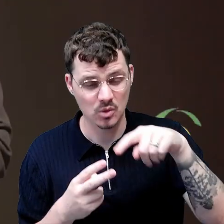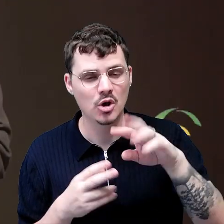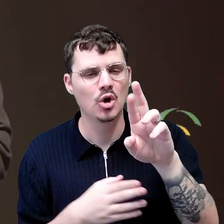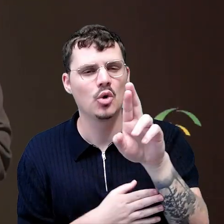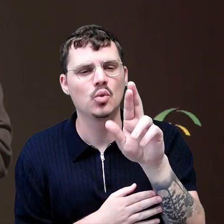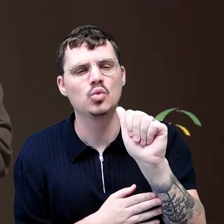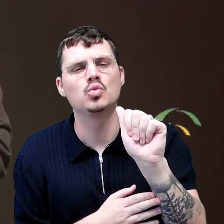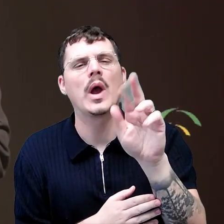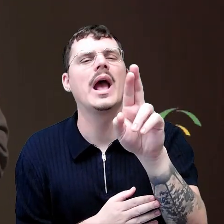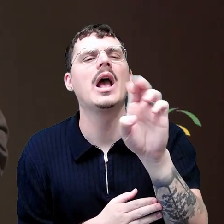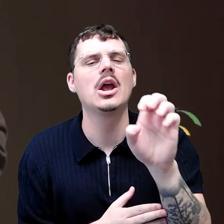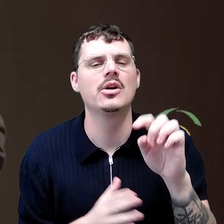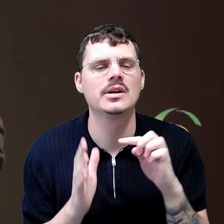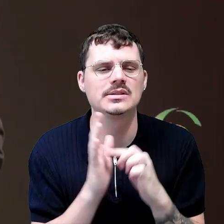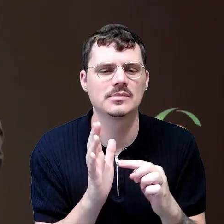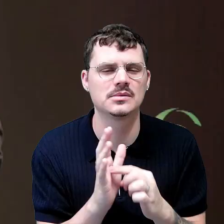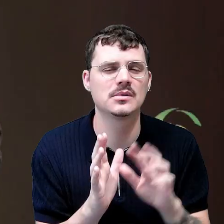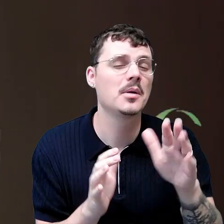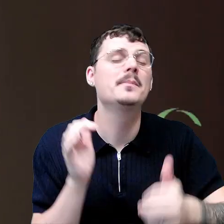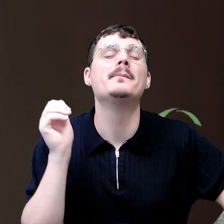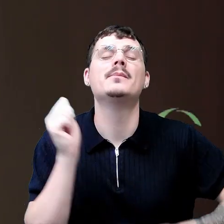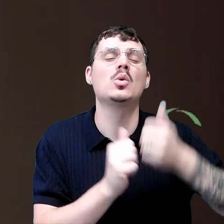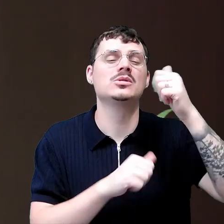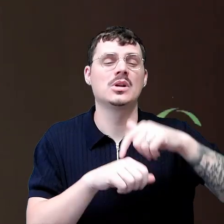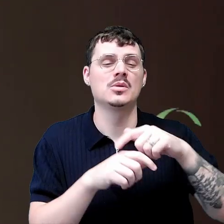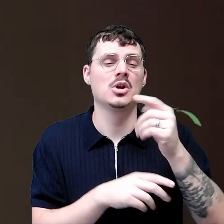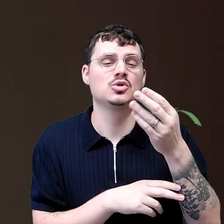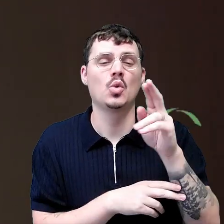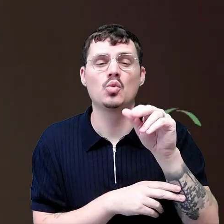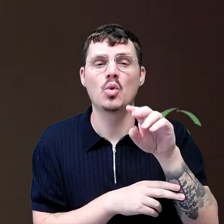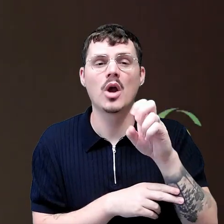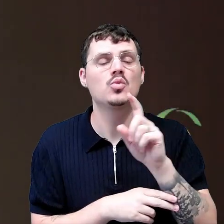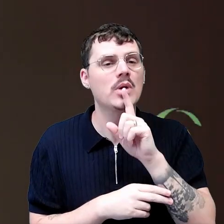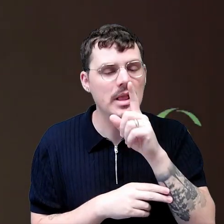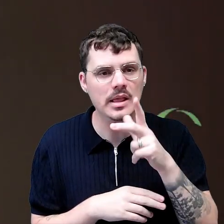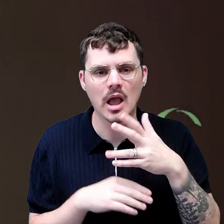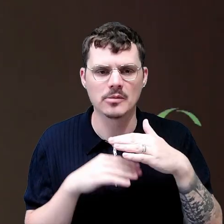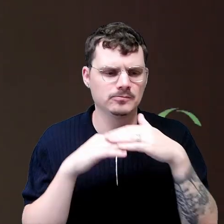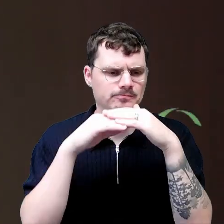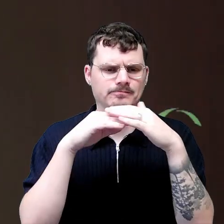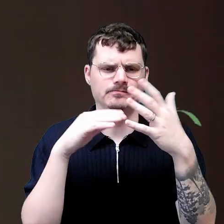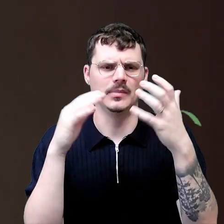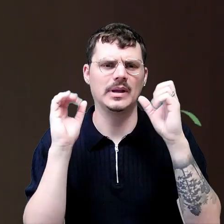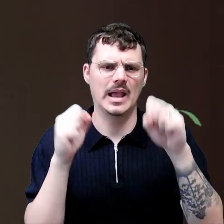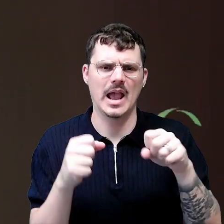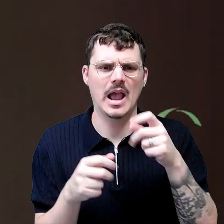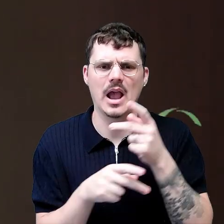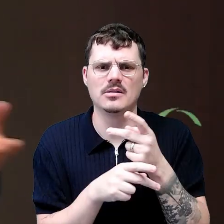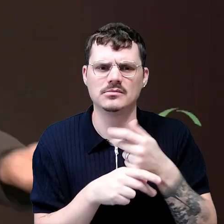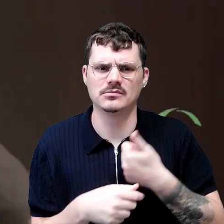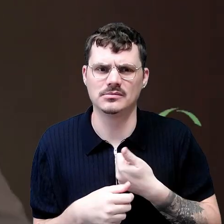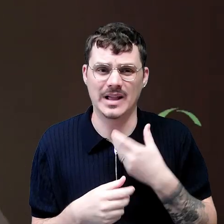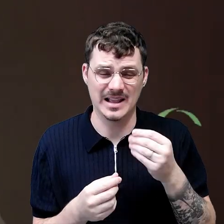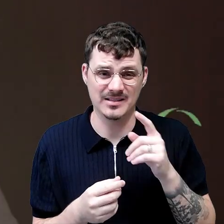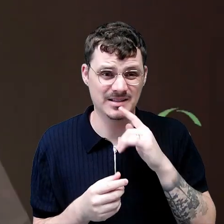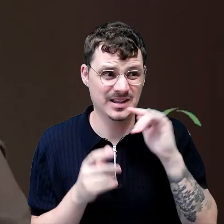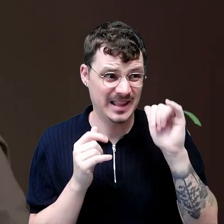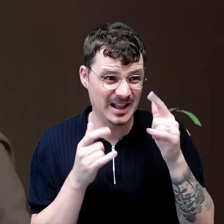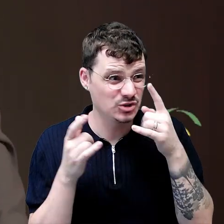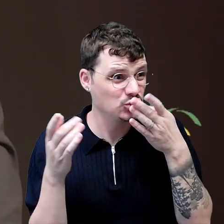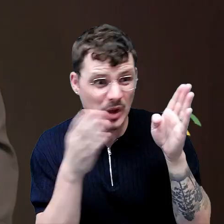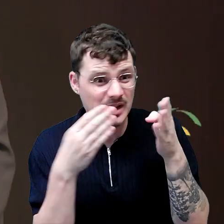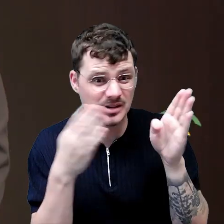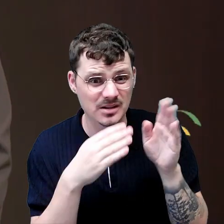rare examples. In fact, most of the time, Tourette syndrome is a very benign condition, and it's not even that